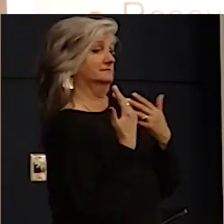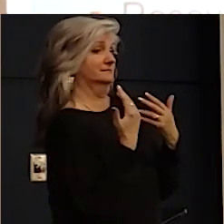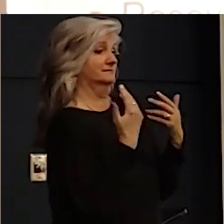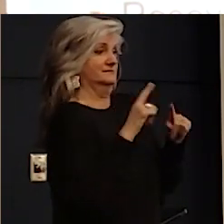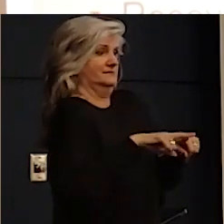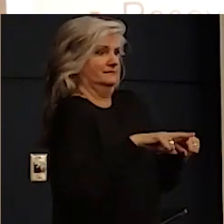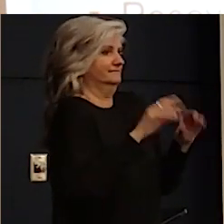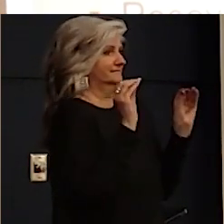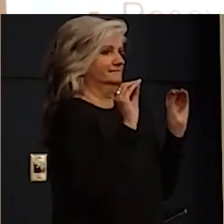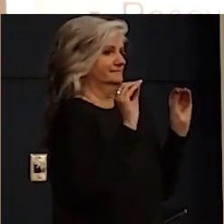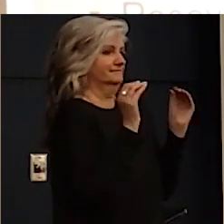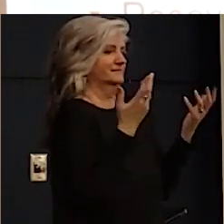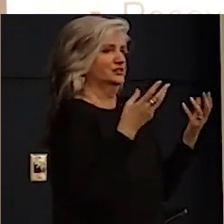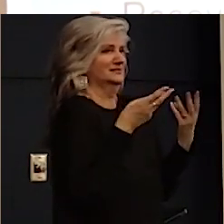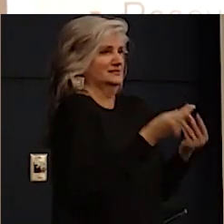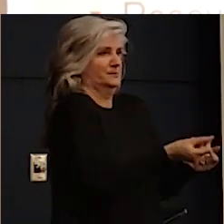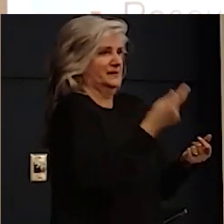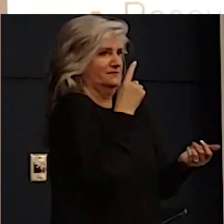You're still paying for them.